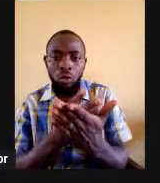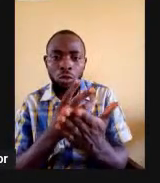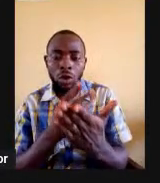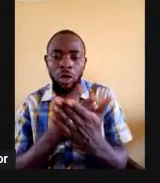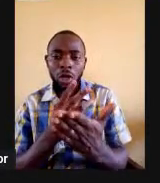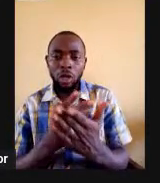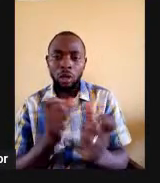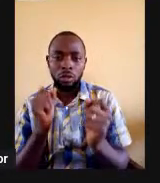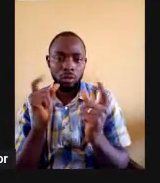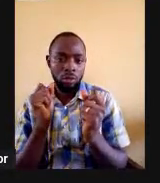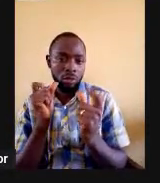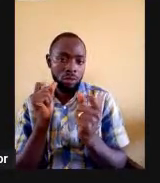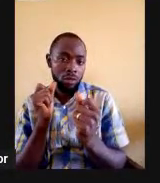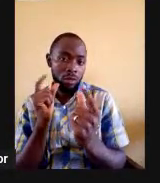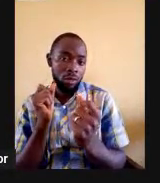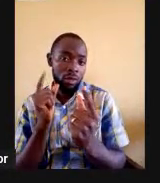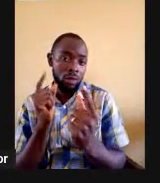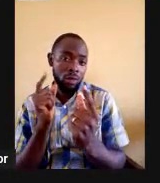please.